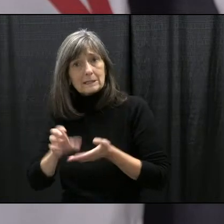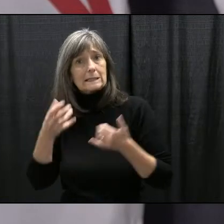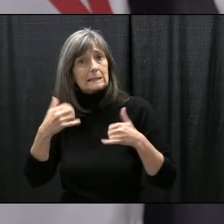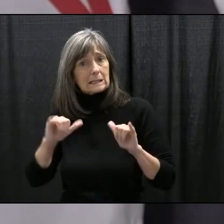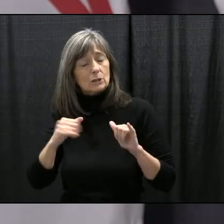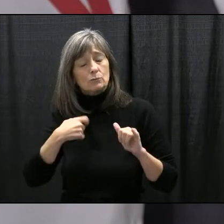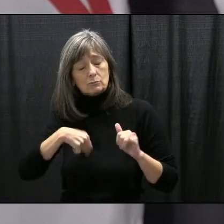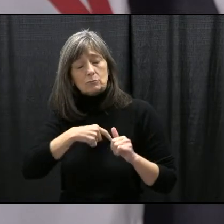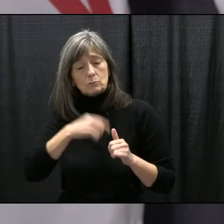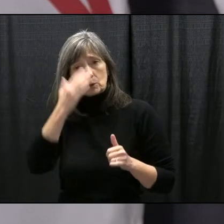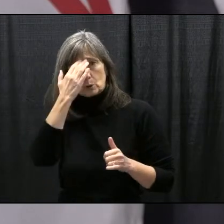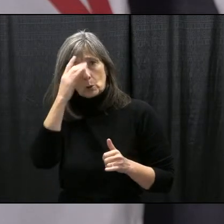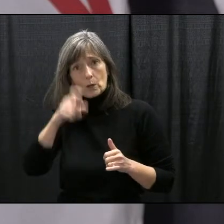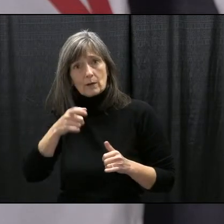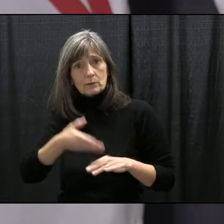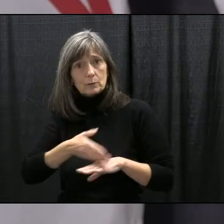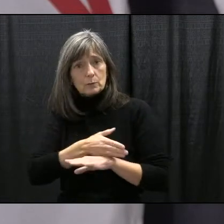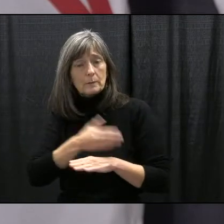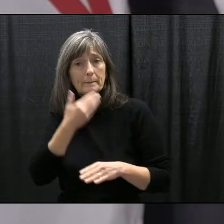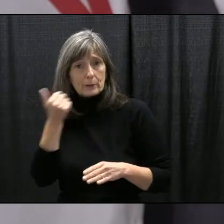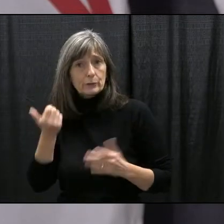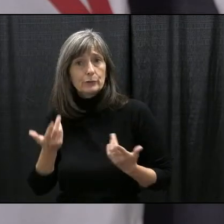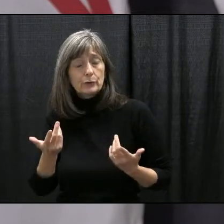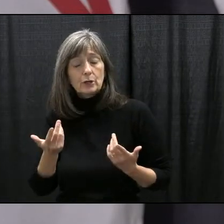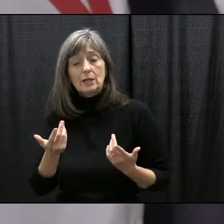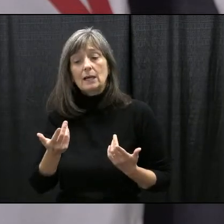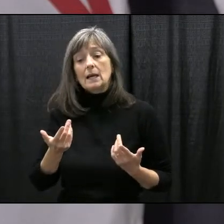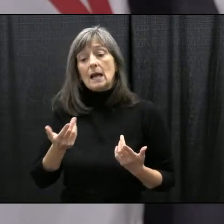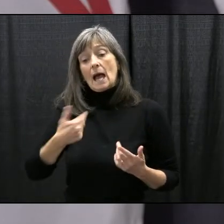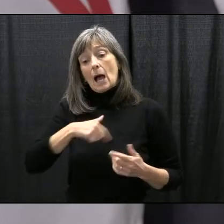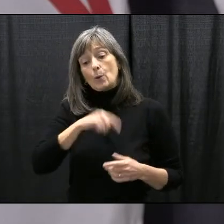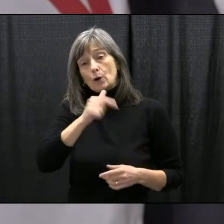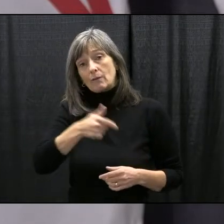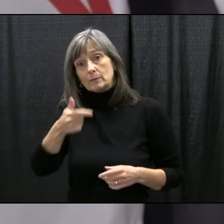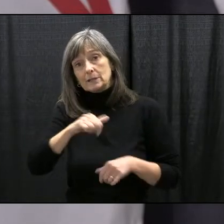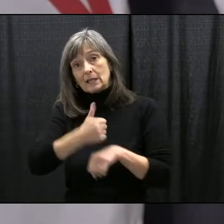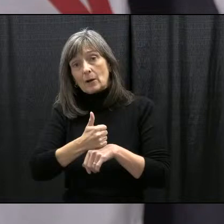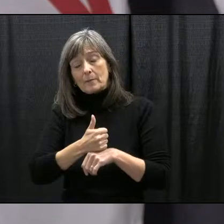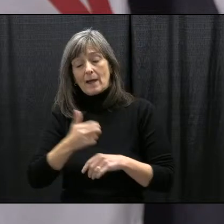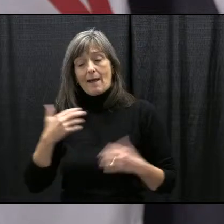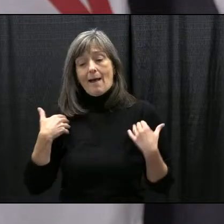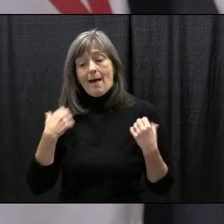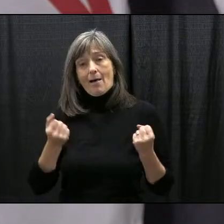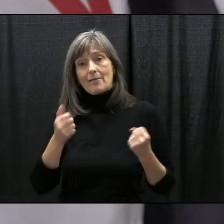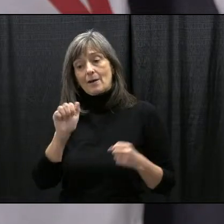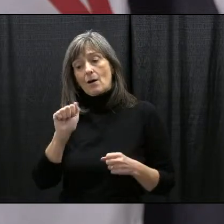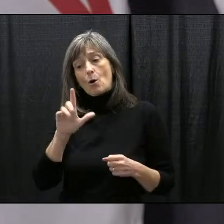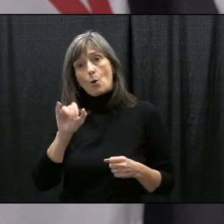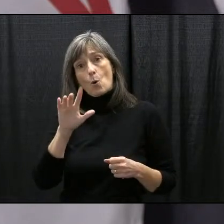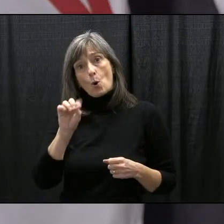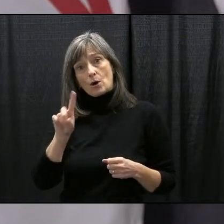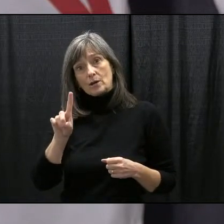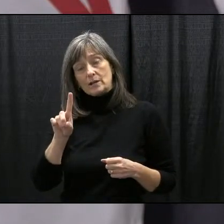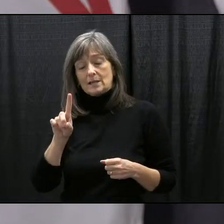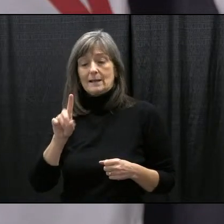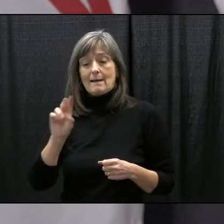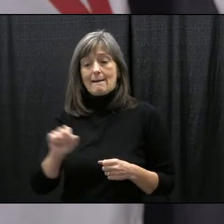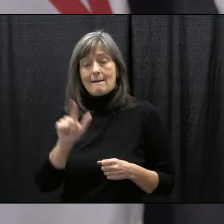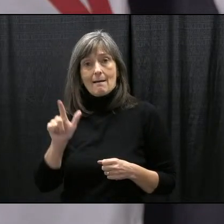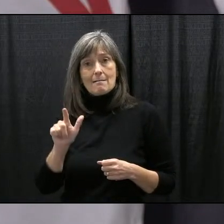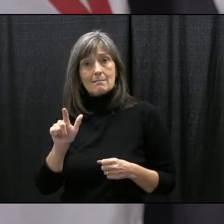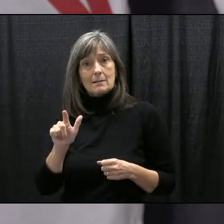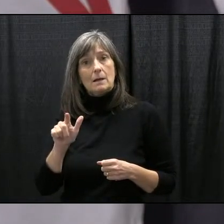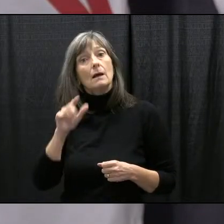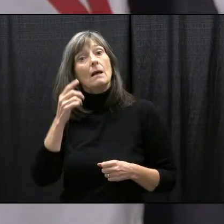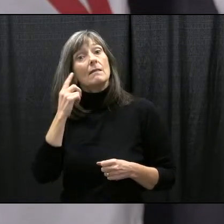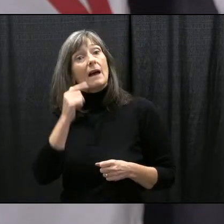more. Health Accord NL was created by our government to look at our current healthcare models, to reimagine our